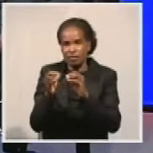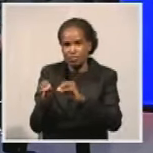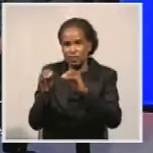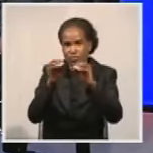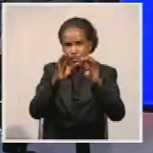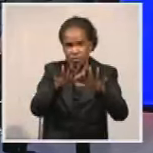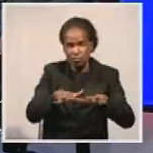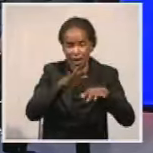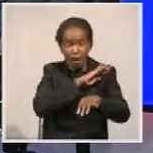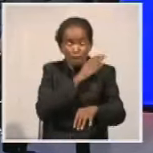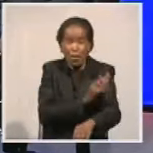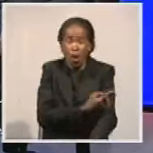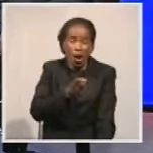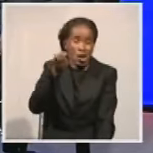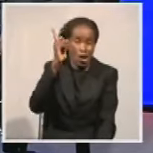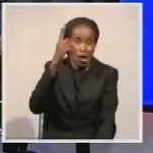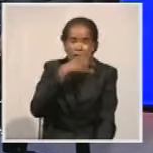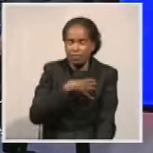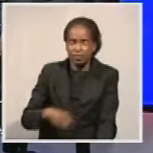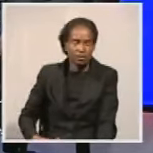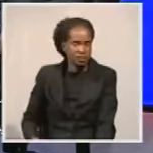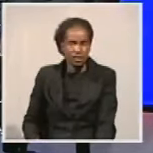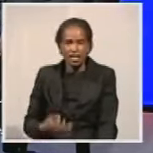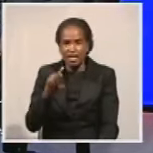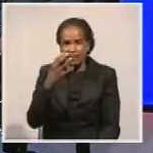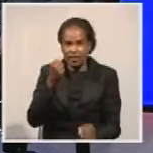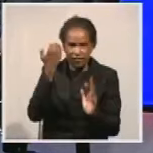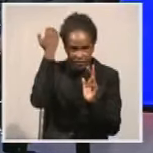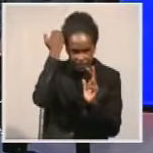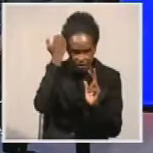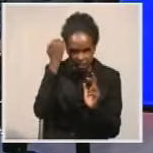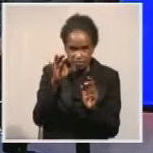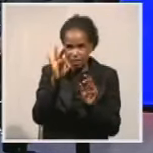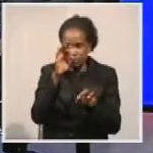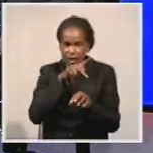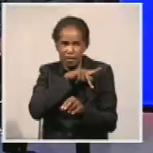have to appoint new judges, Judicial Service Commission, comprising of professionals